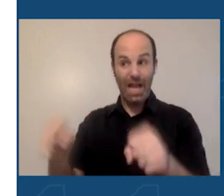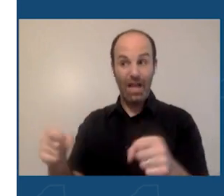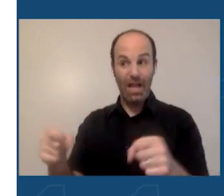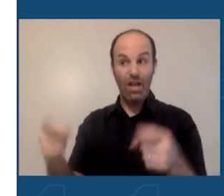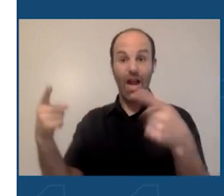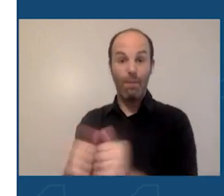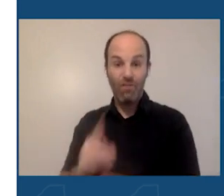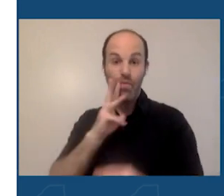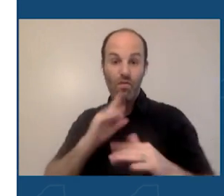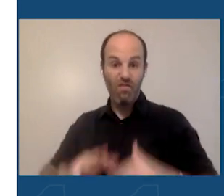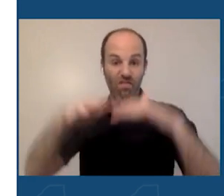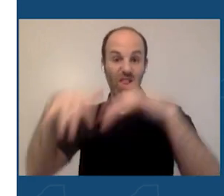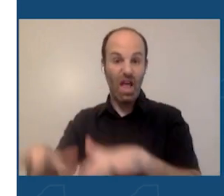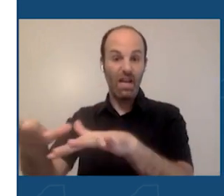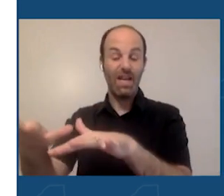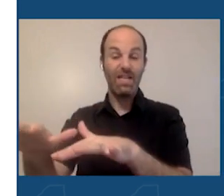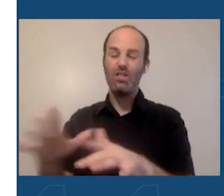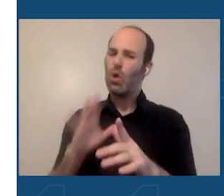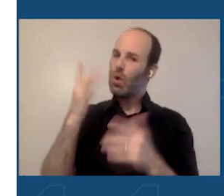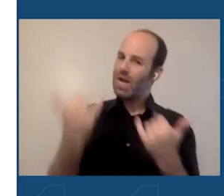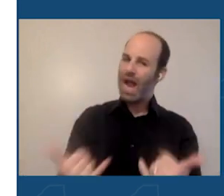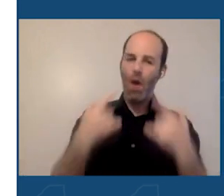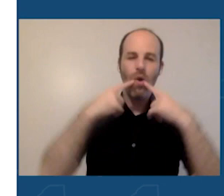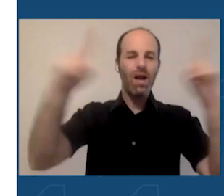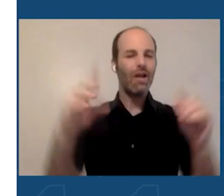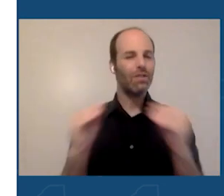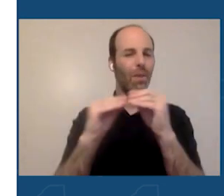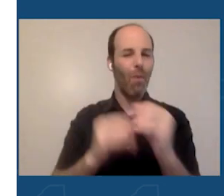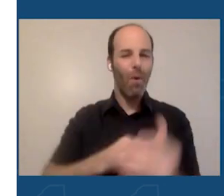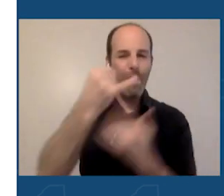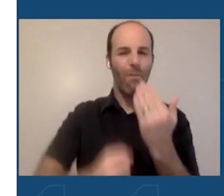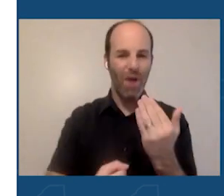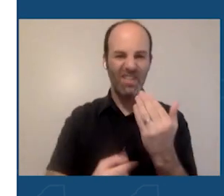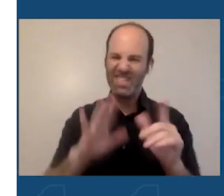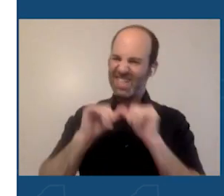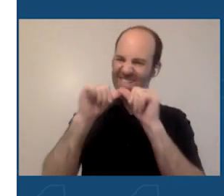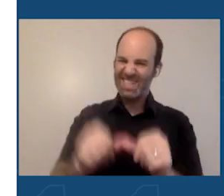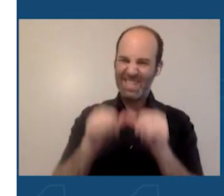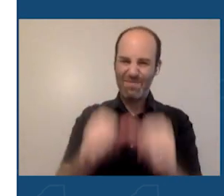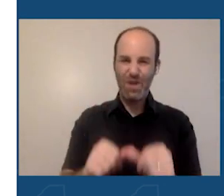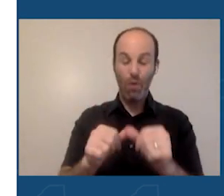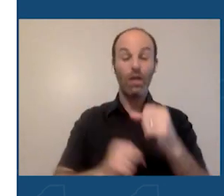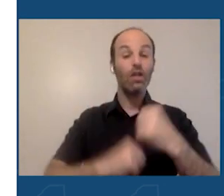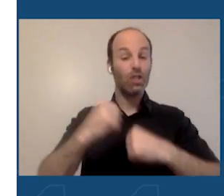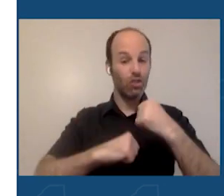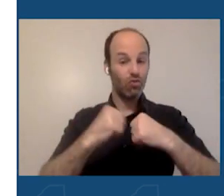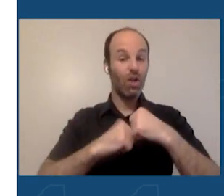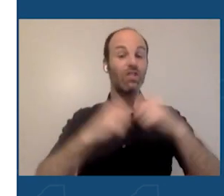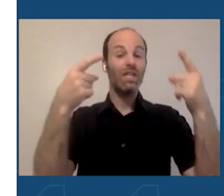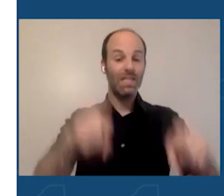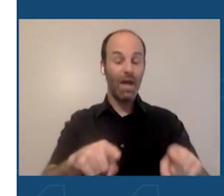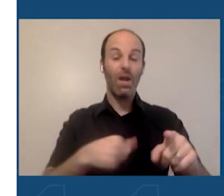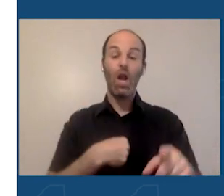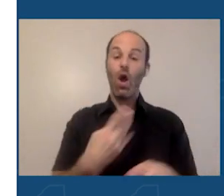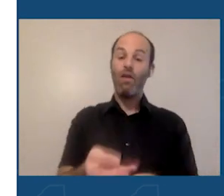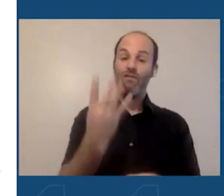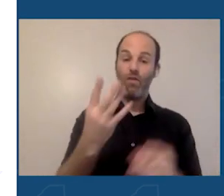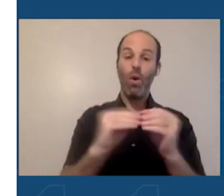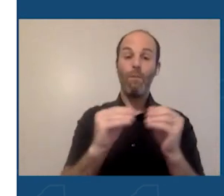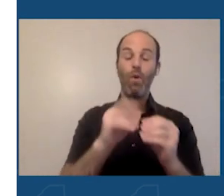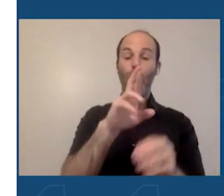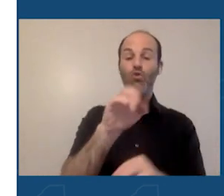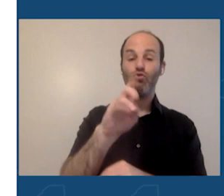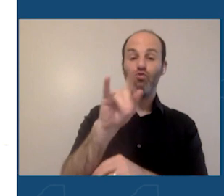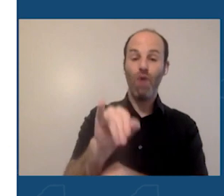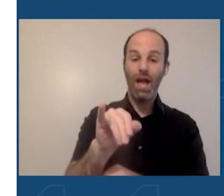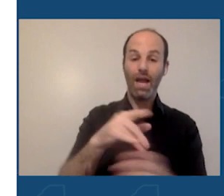going, right? Let's keep people working. Let's do some more. Construction is now underway on 4 additional READY projects, and I'll describe them.